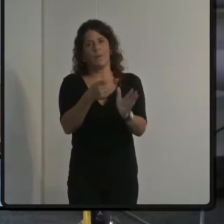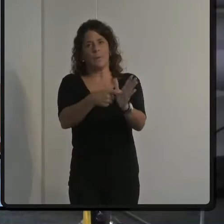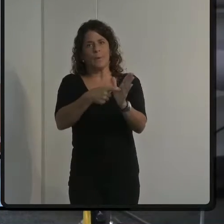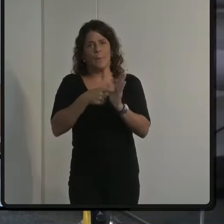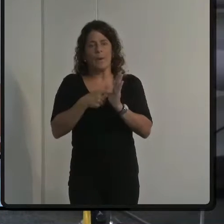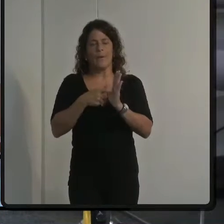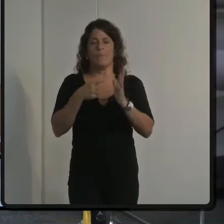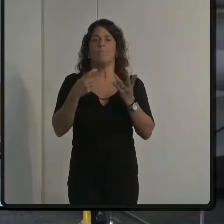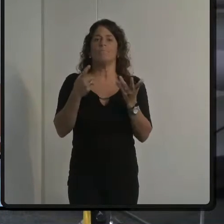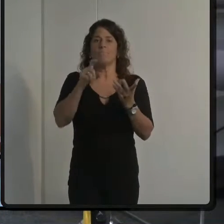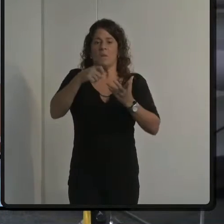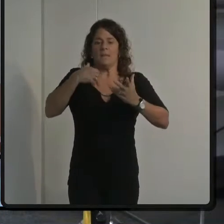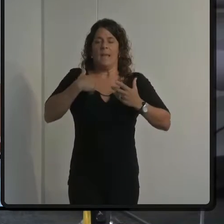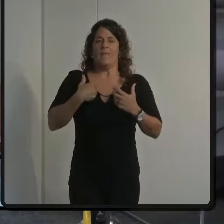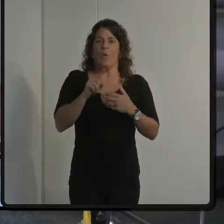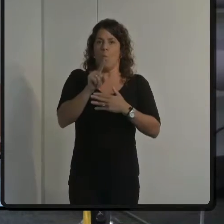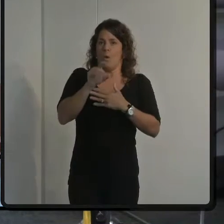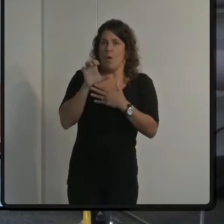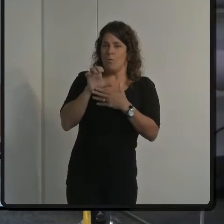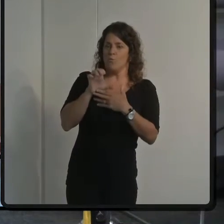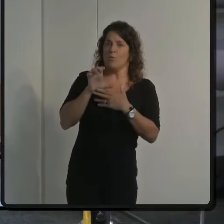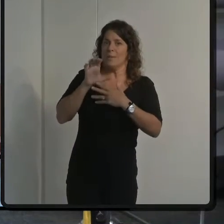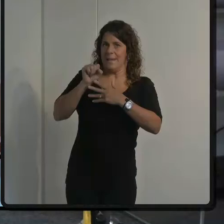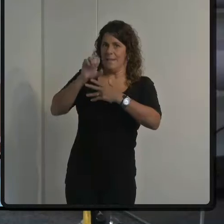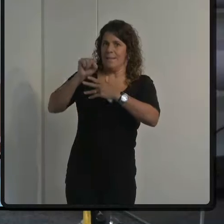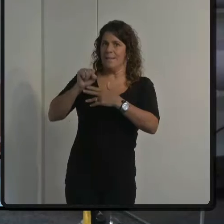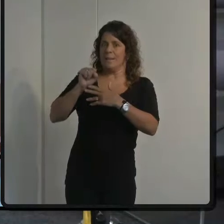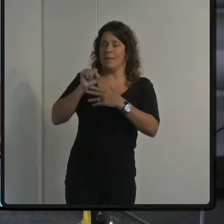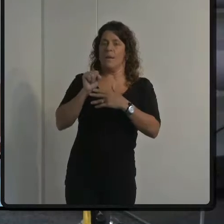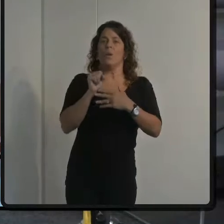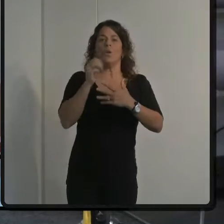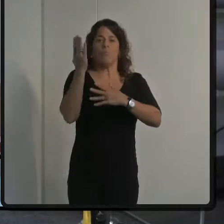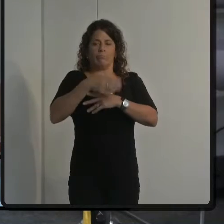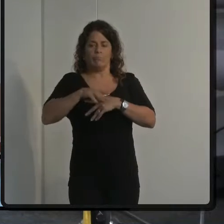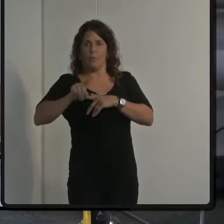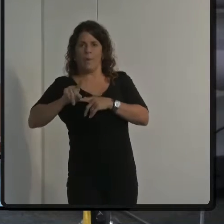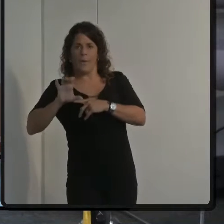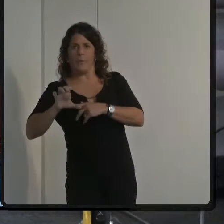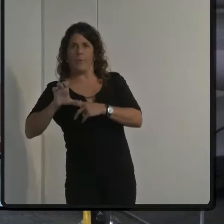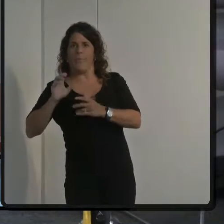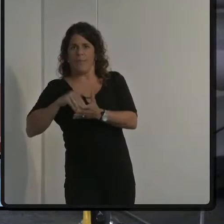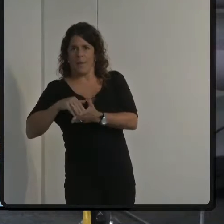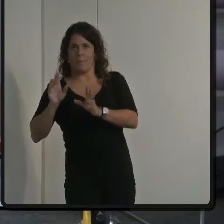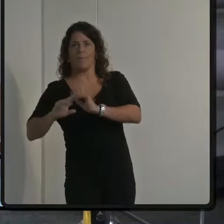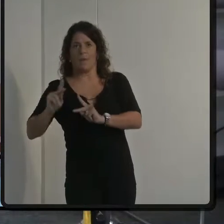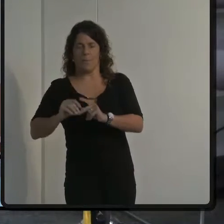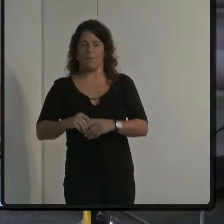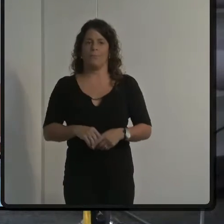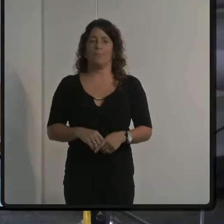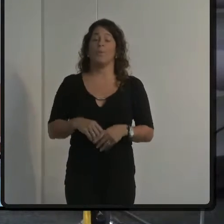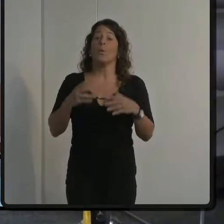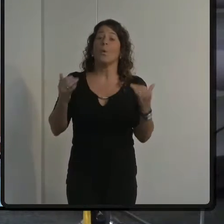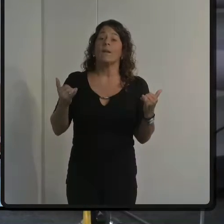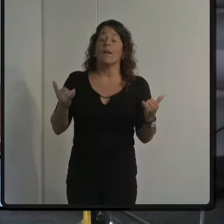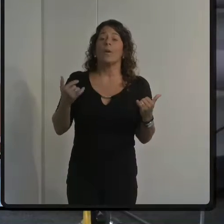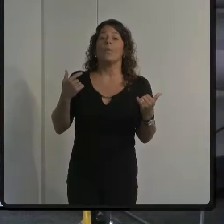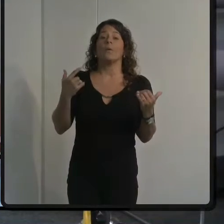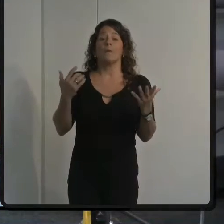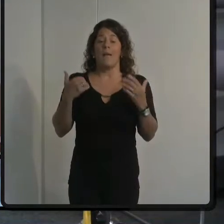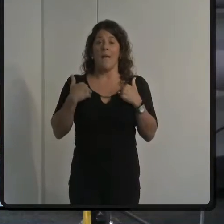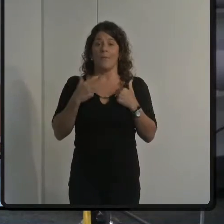have 100 cases or less per 100,000 people. We currently stand at